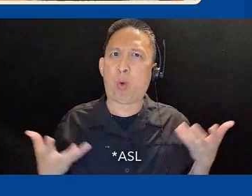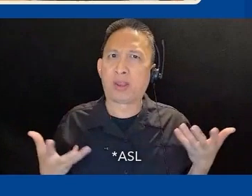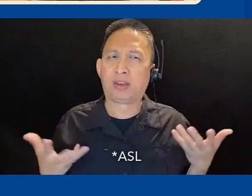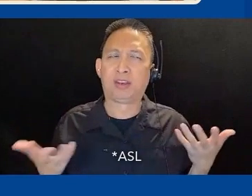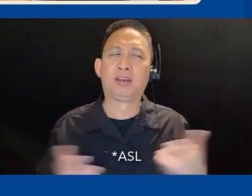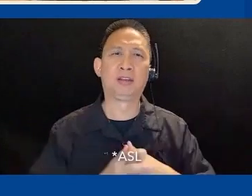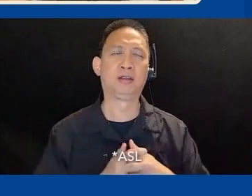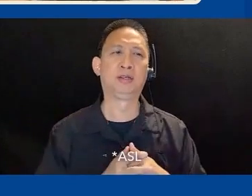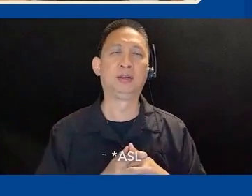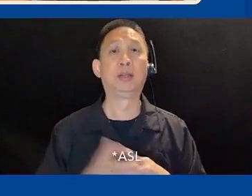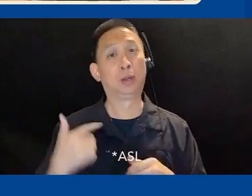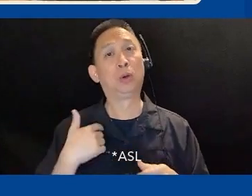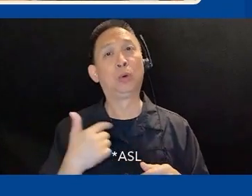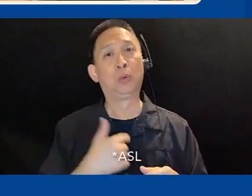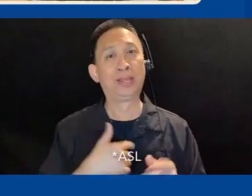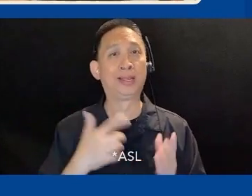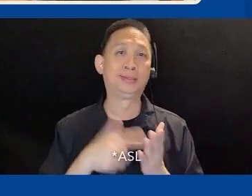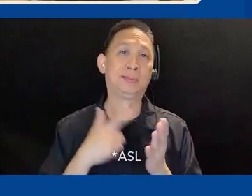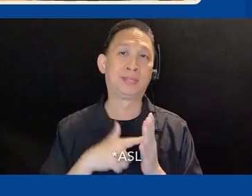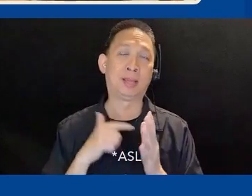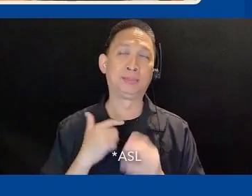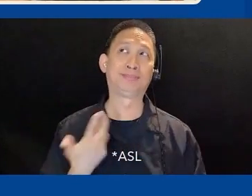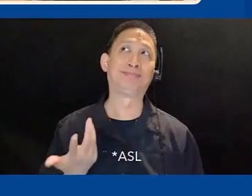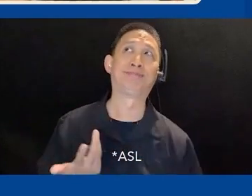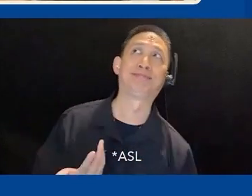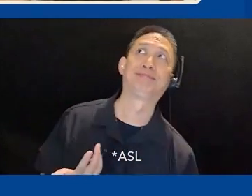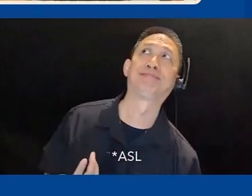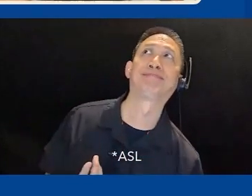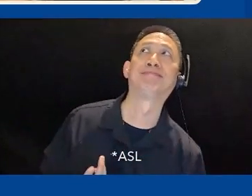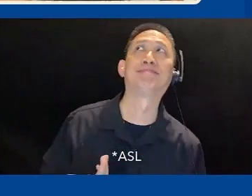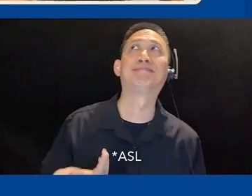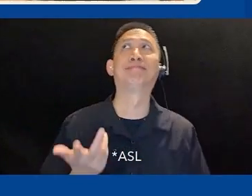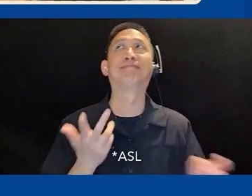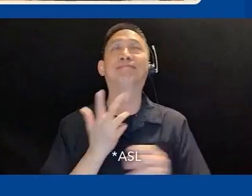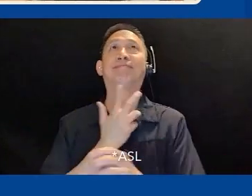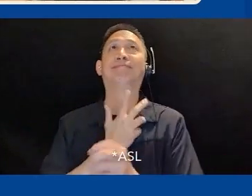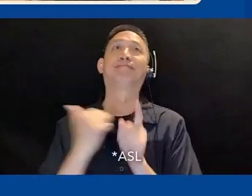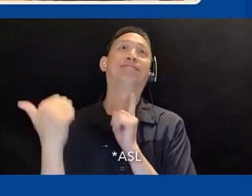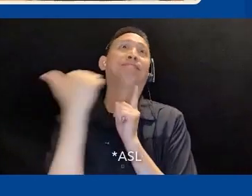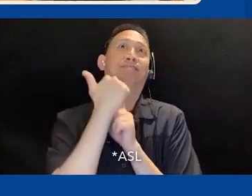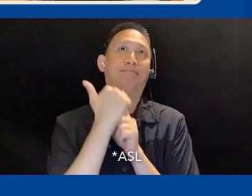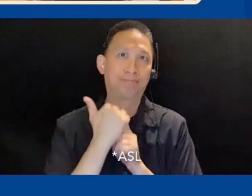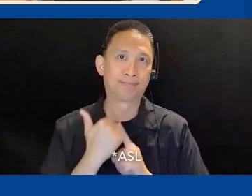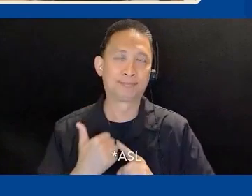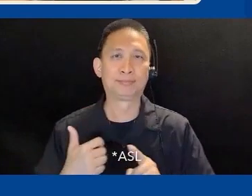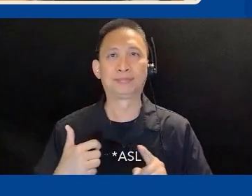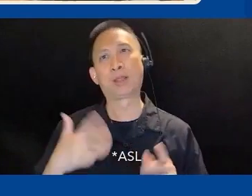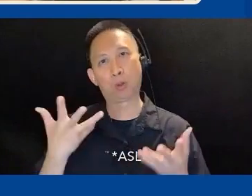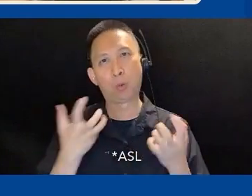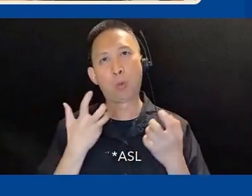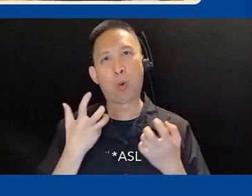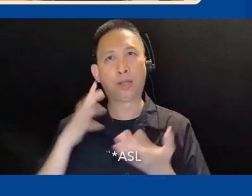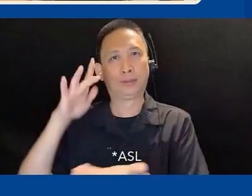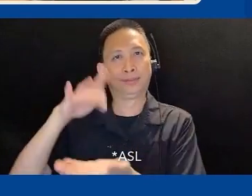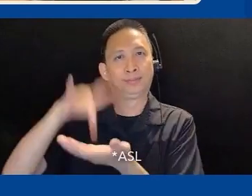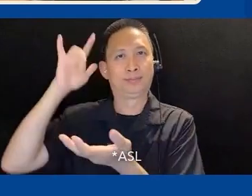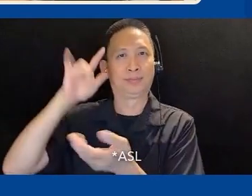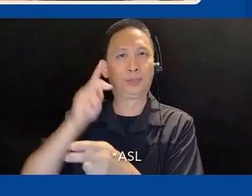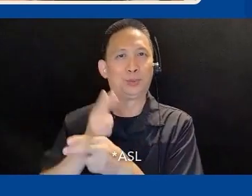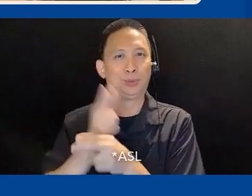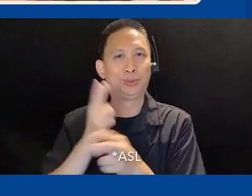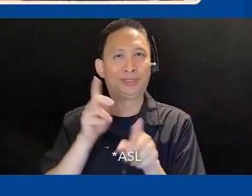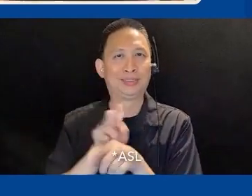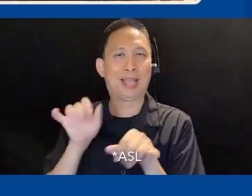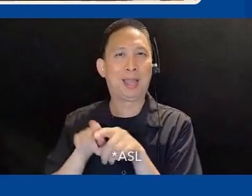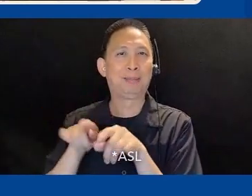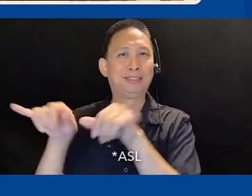sometimes stereotypes because we know that those films are going to work. And so it really affects on so many different levels, not only when someone from outside the community is making a